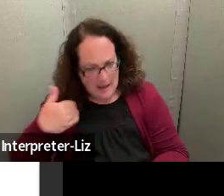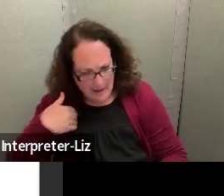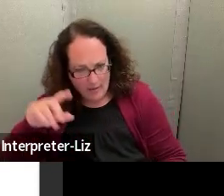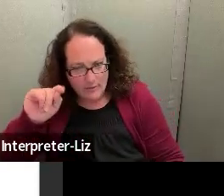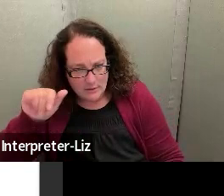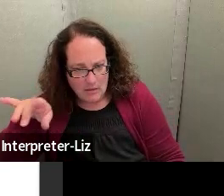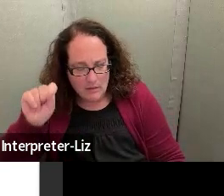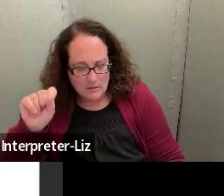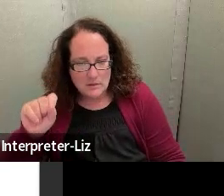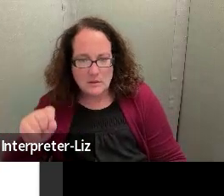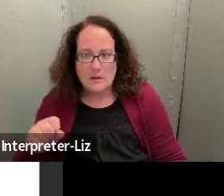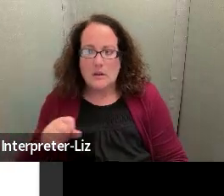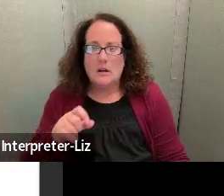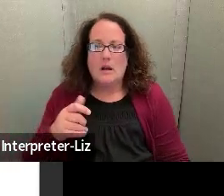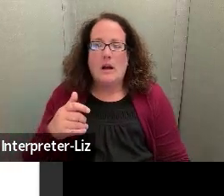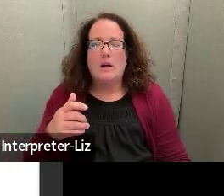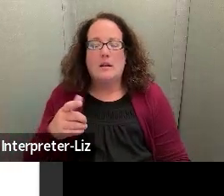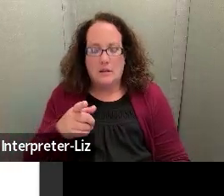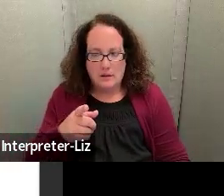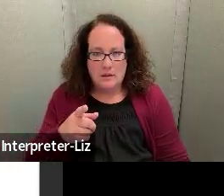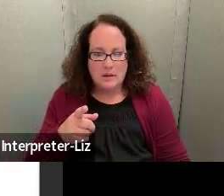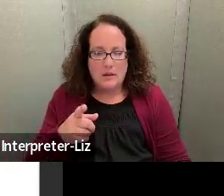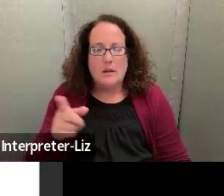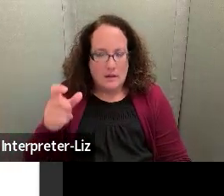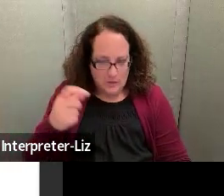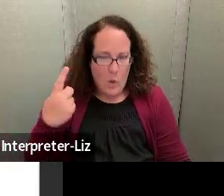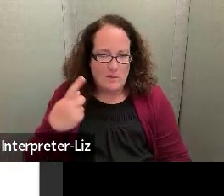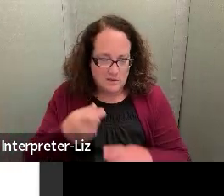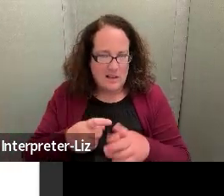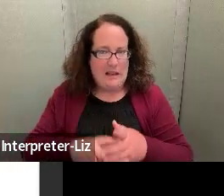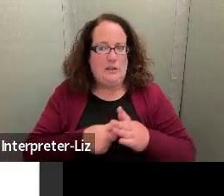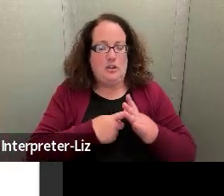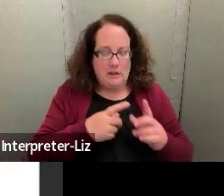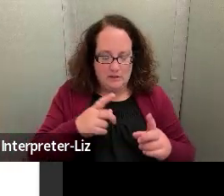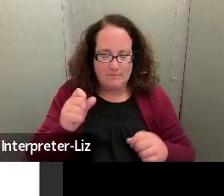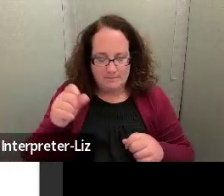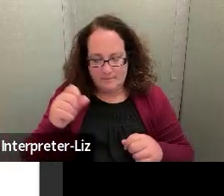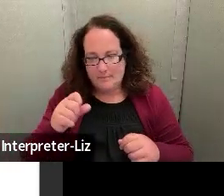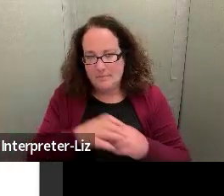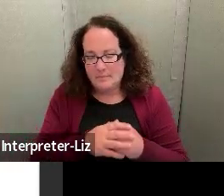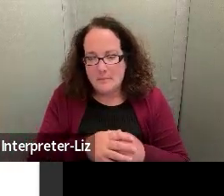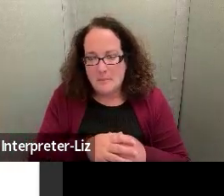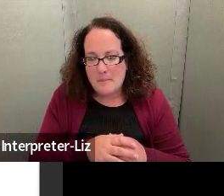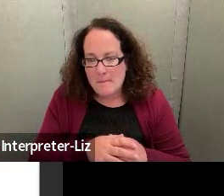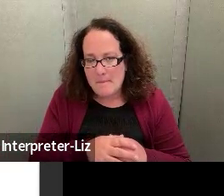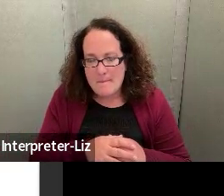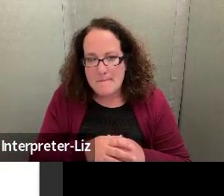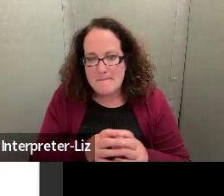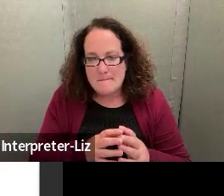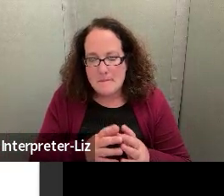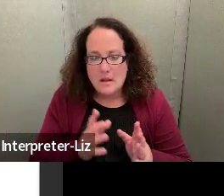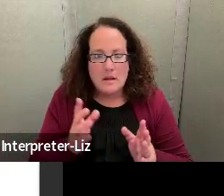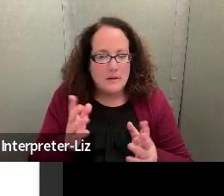yeah, You have the ones that were Like part of initially, the yeah, and I have design the process. yeah, I have That's the cool. molybdenum and sodium one. Yeah.